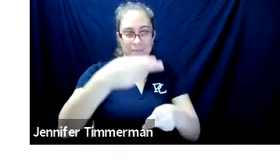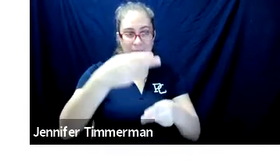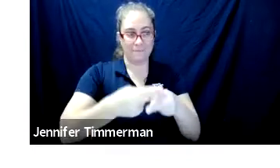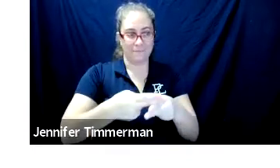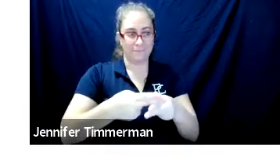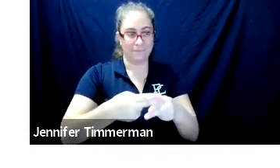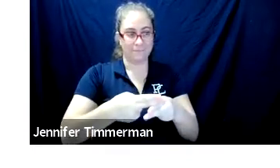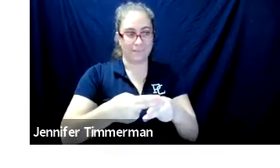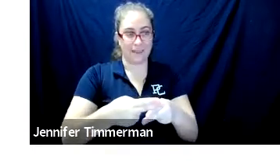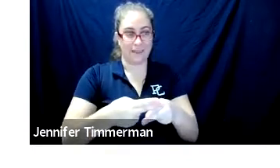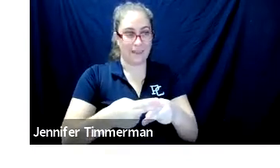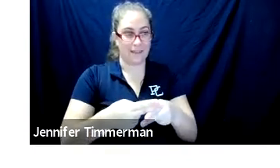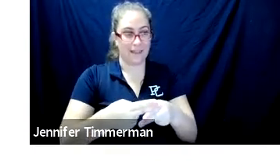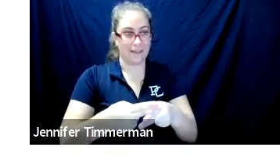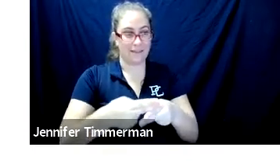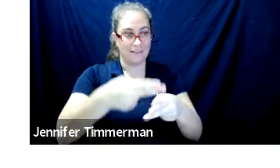name.